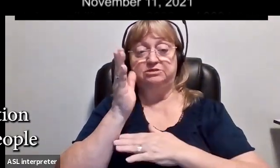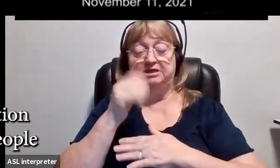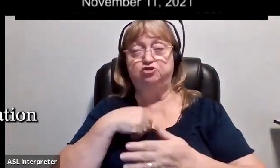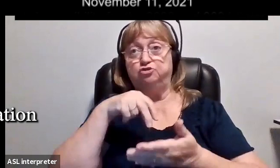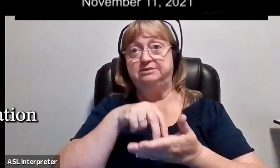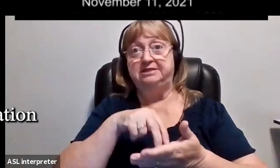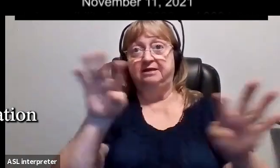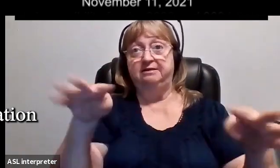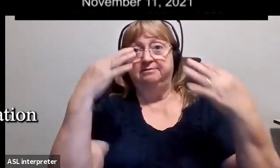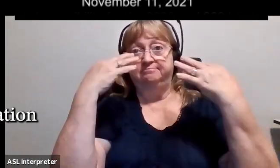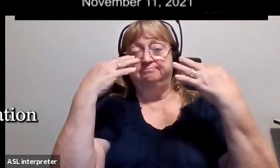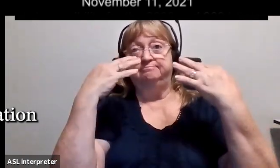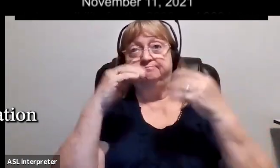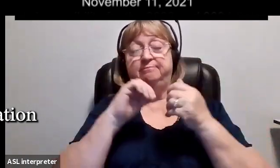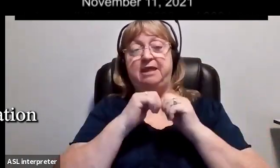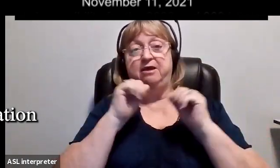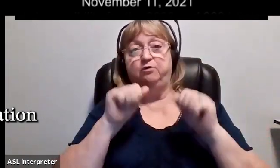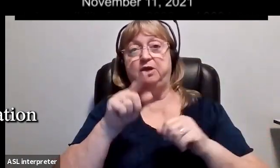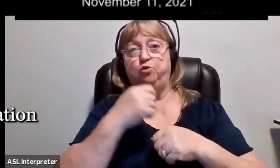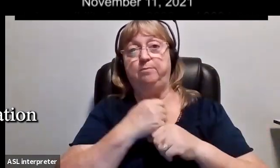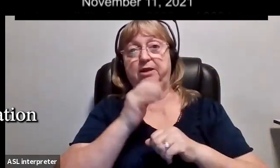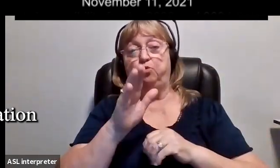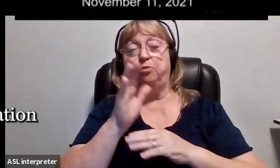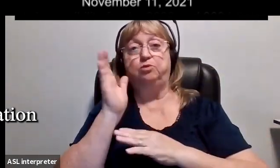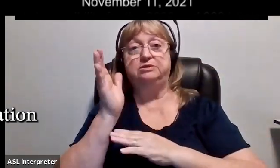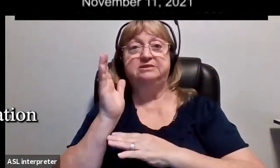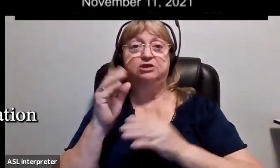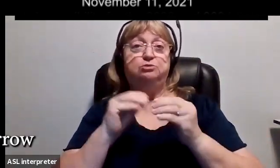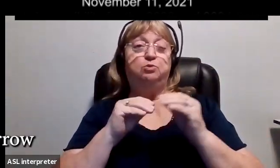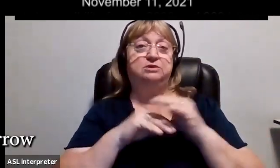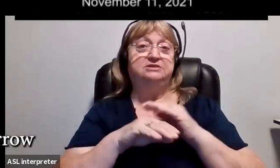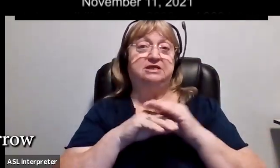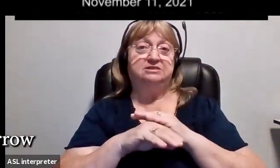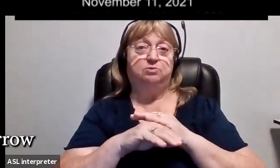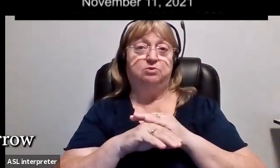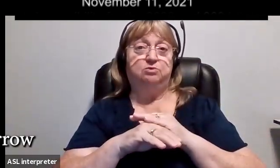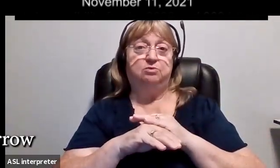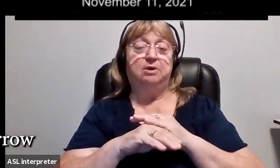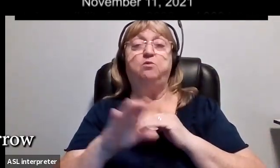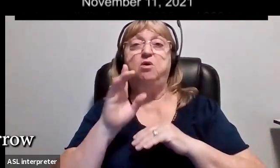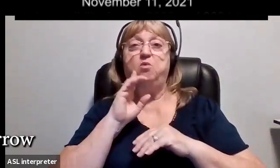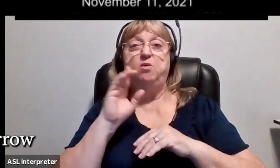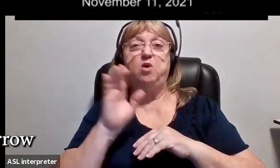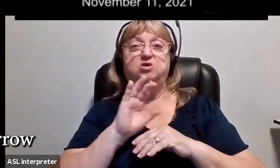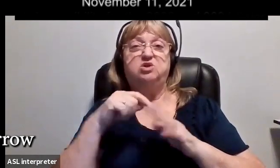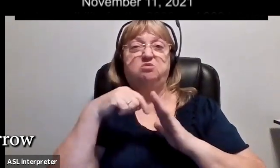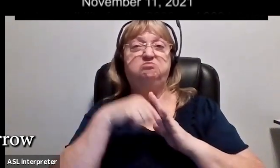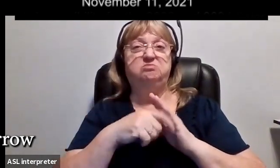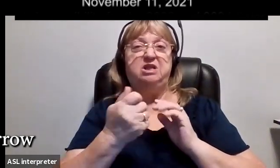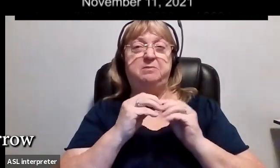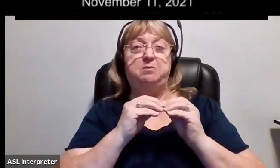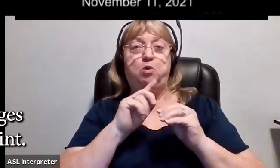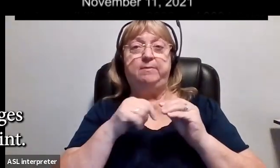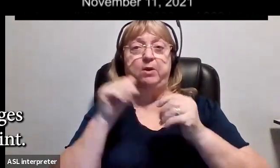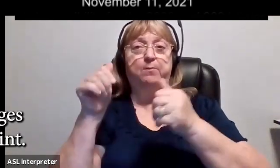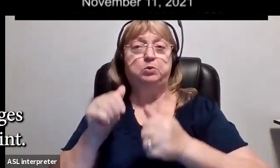front of people, and how can you make your presentation more accessible. We'll also highlight a little bit more about posters